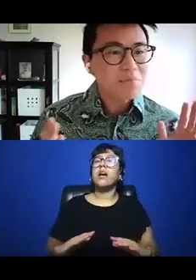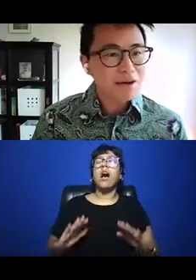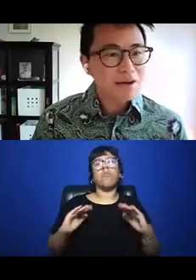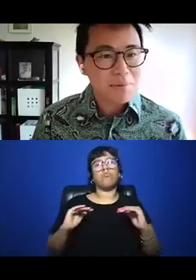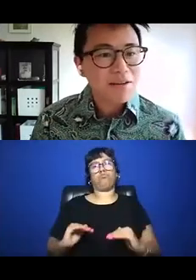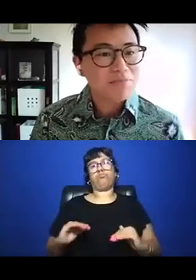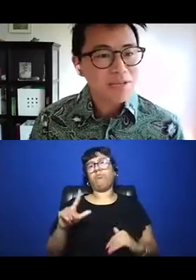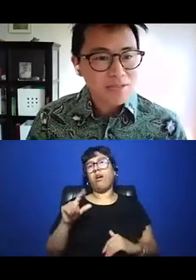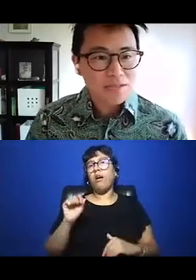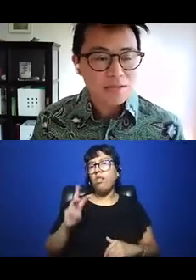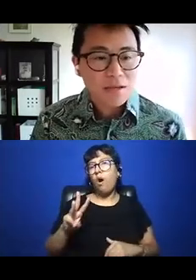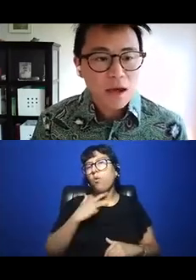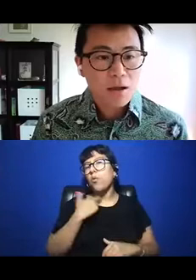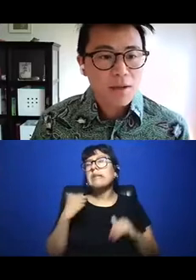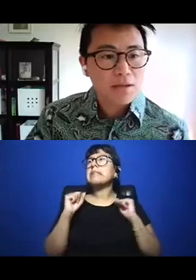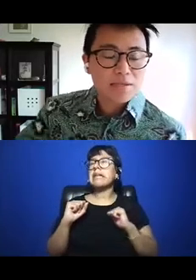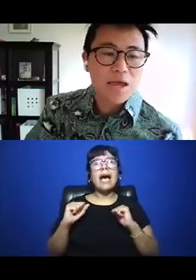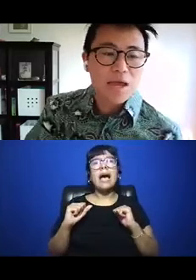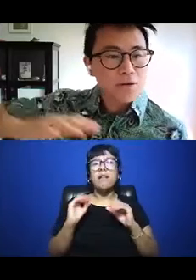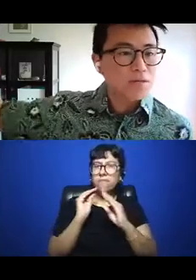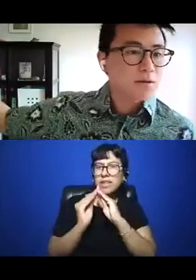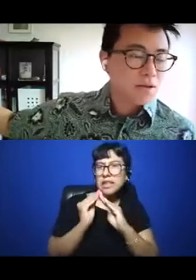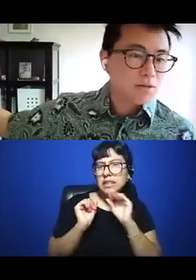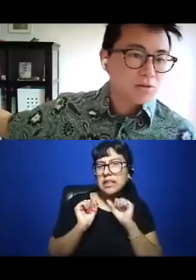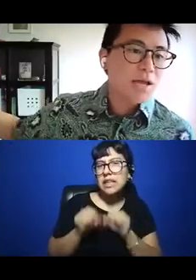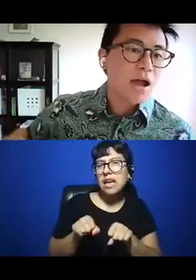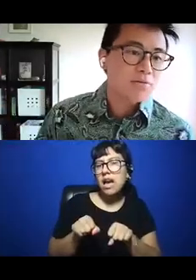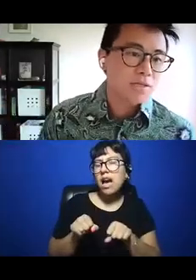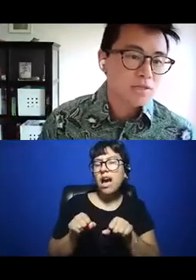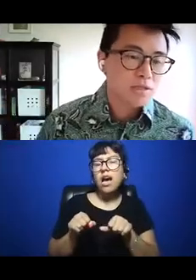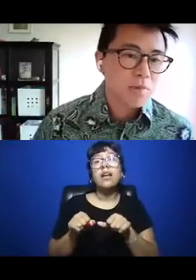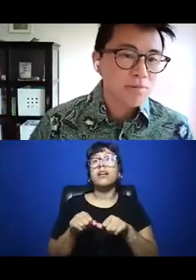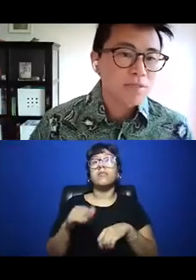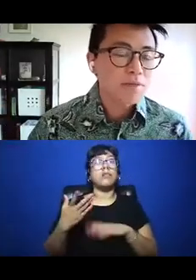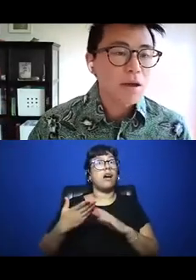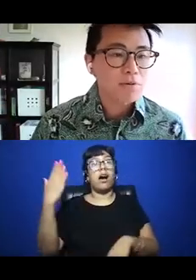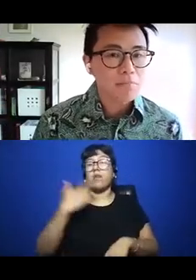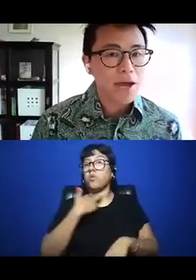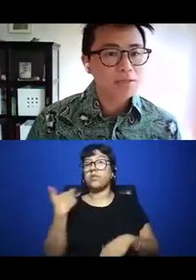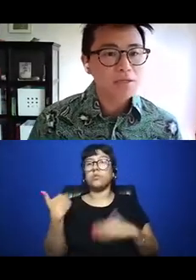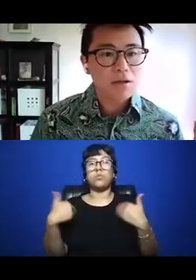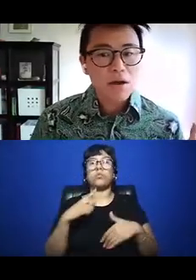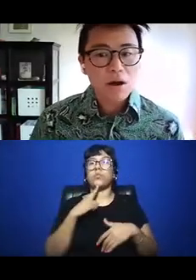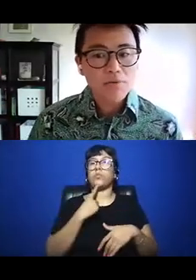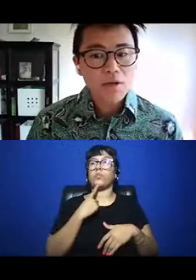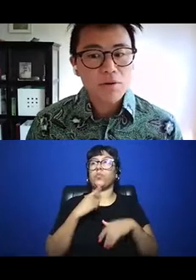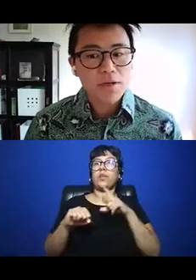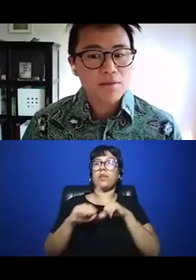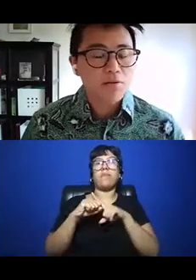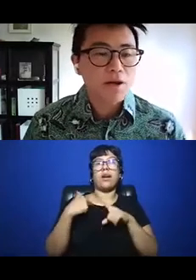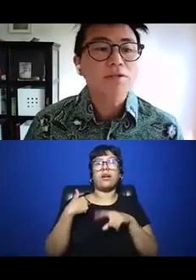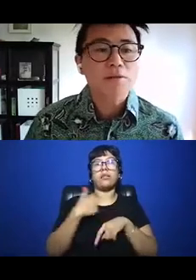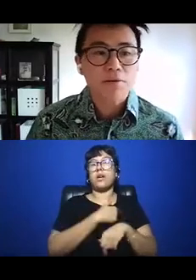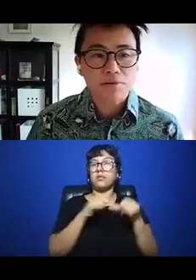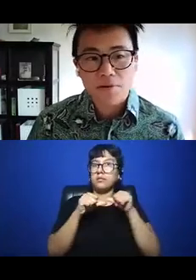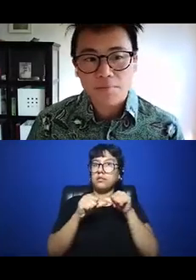oh, we can bounce back from this. And anywhere to extremely high risk, which is maybe something that will impact us ongoing, that